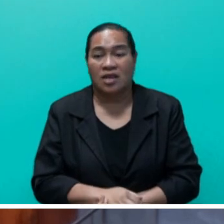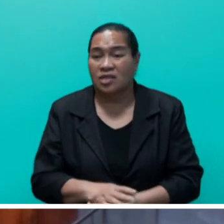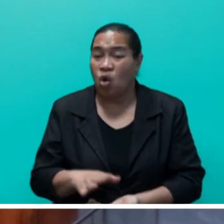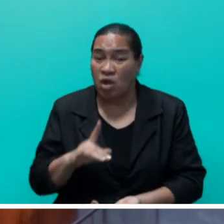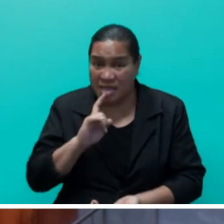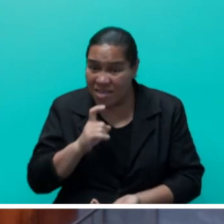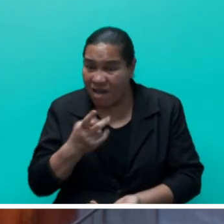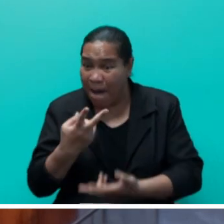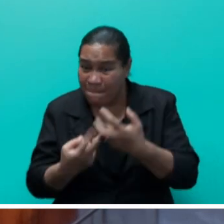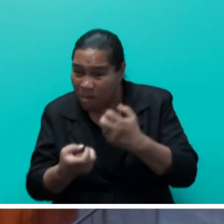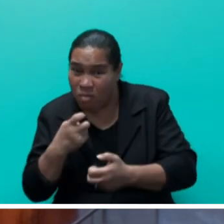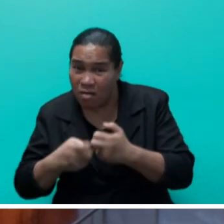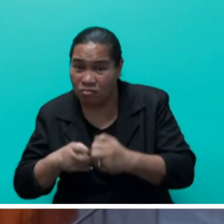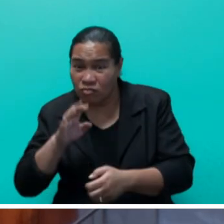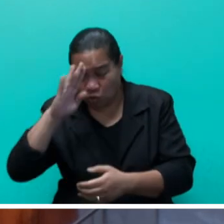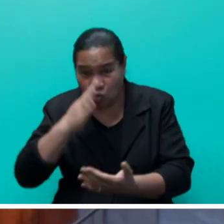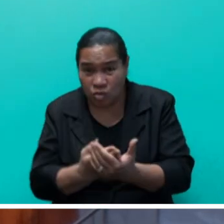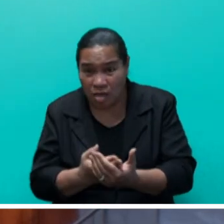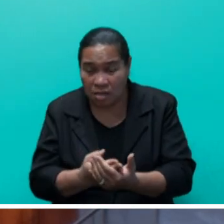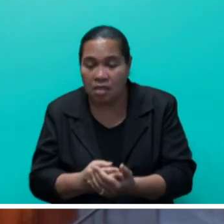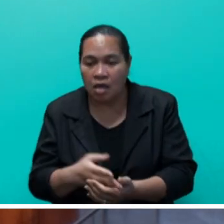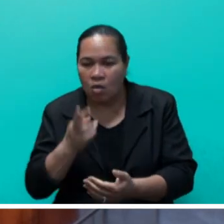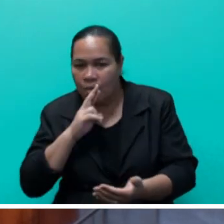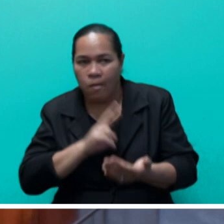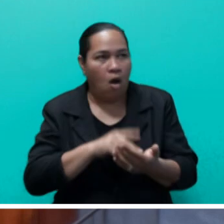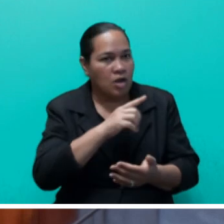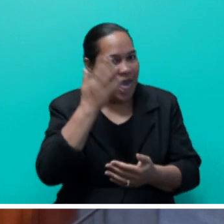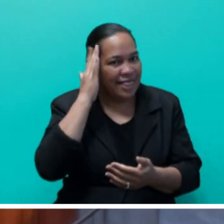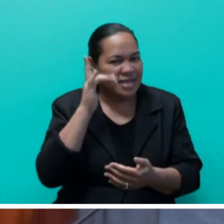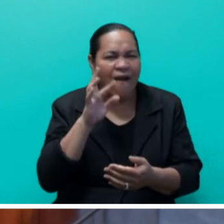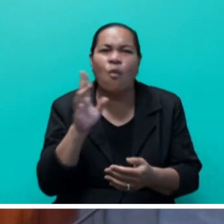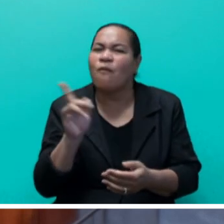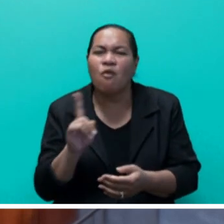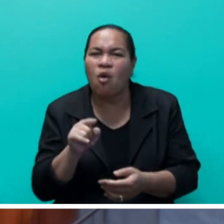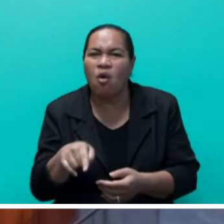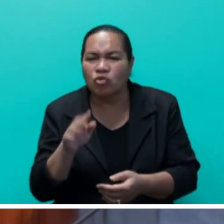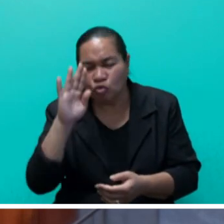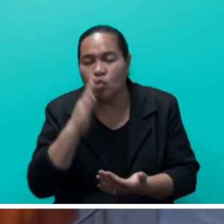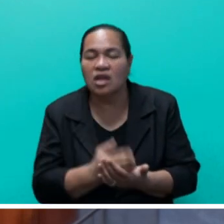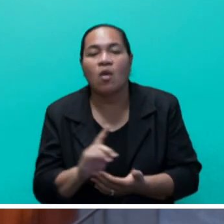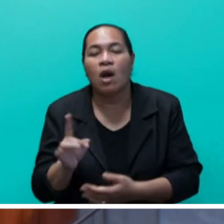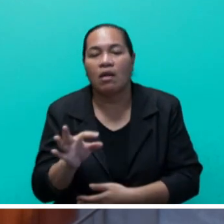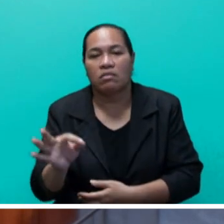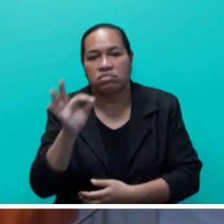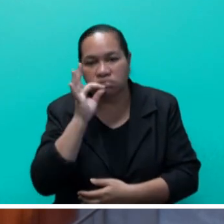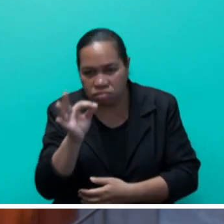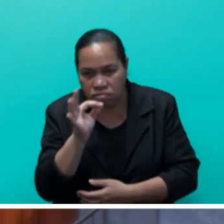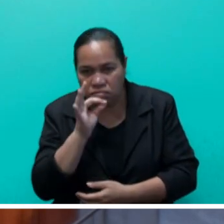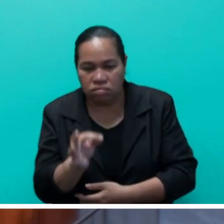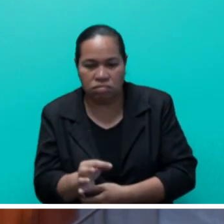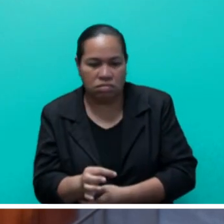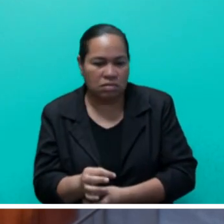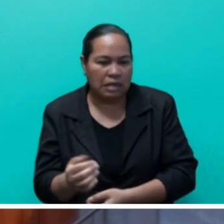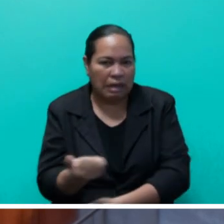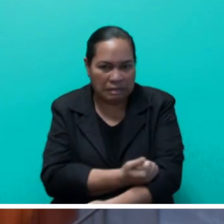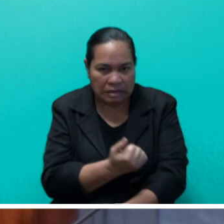cases that are reported to the school heads, for example, for drug use, drug peddling,